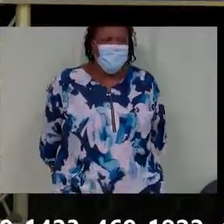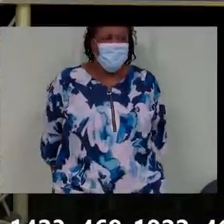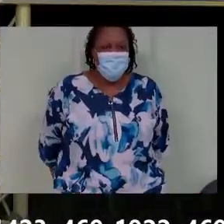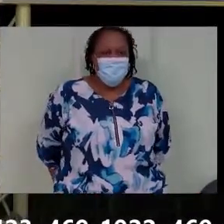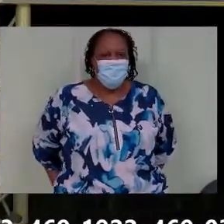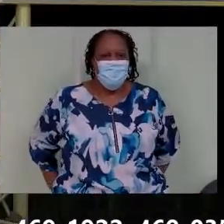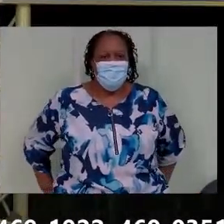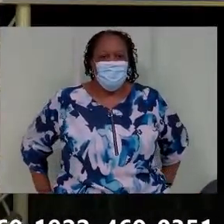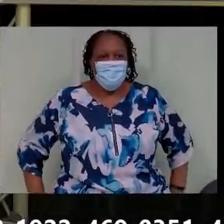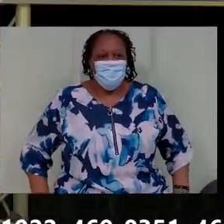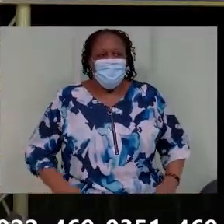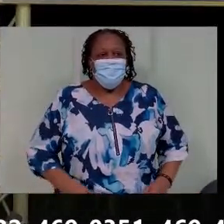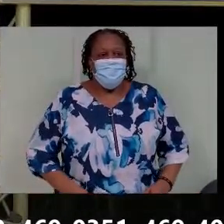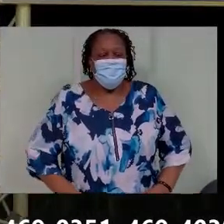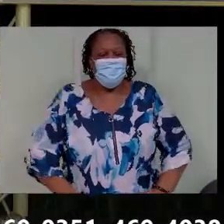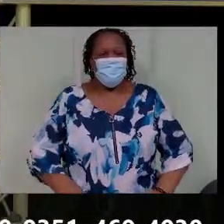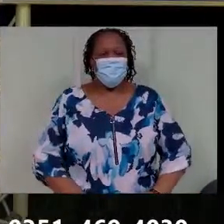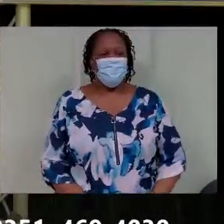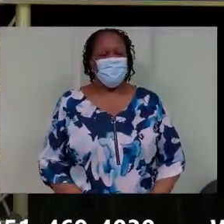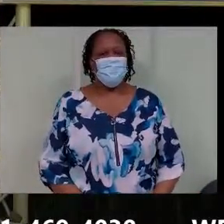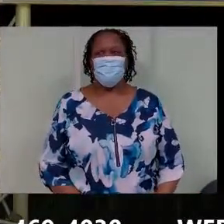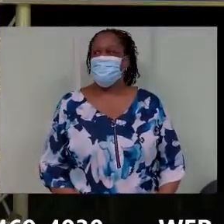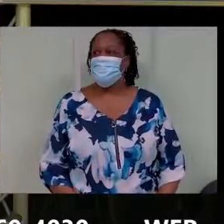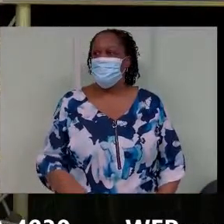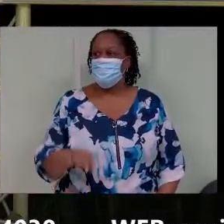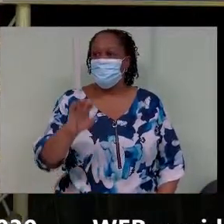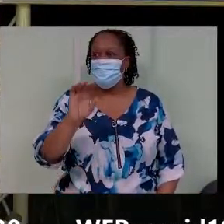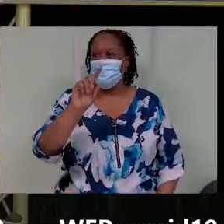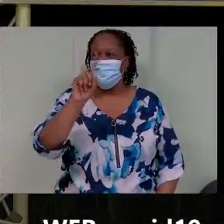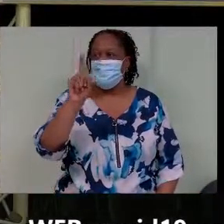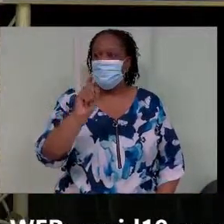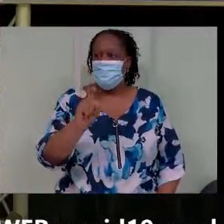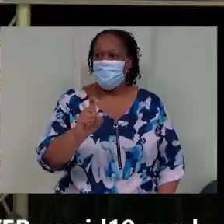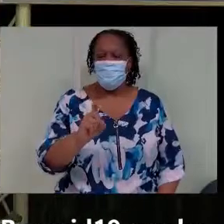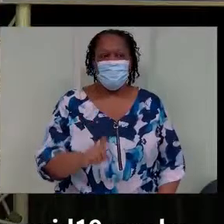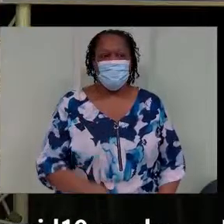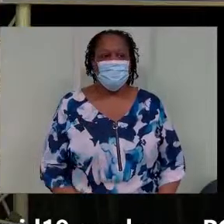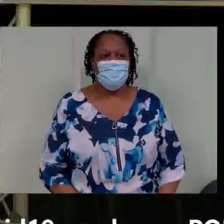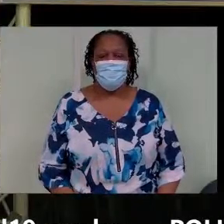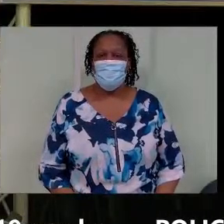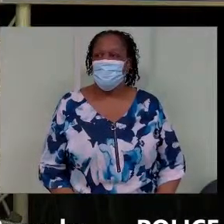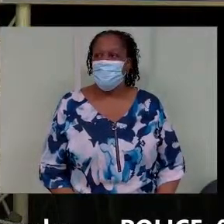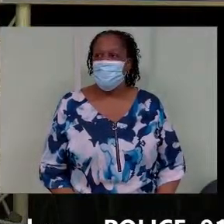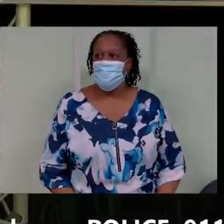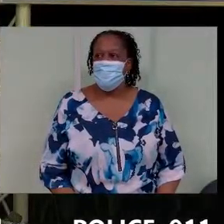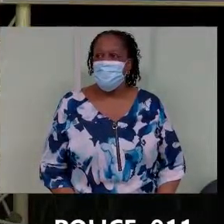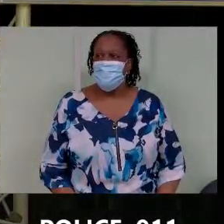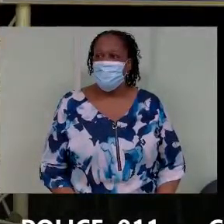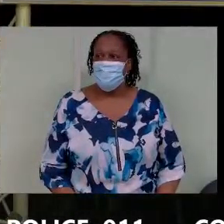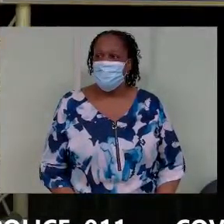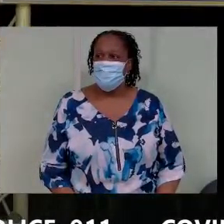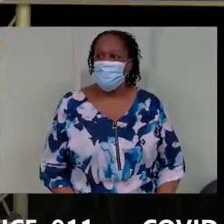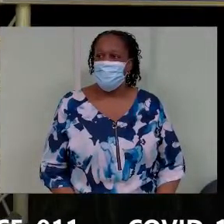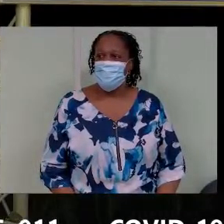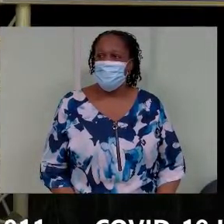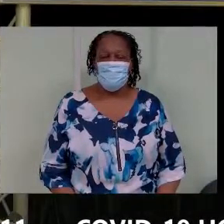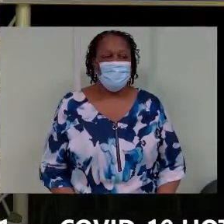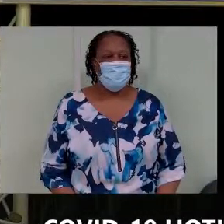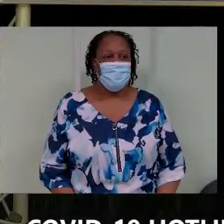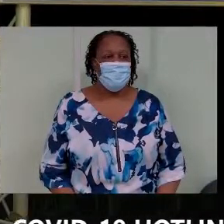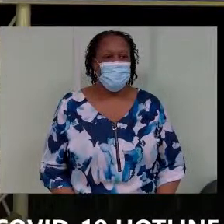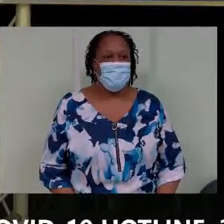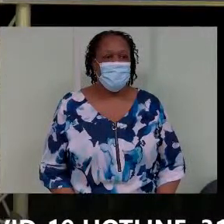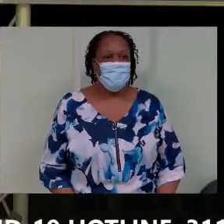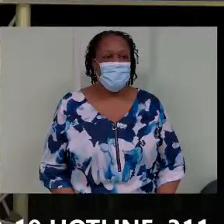Question number 5. What is the difference between the rapid antigen test and rapid antibody test?